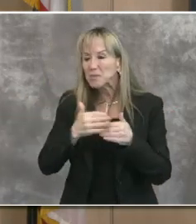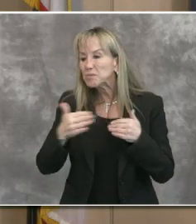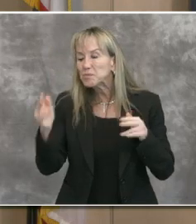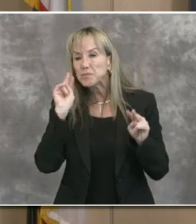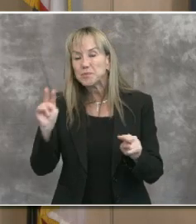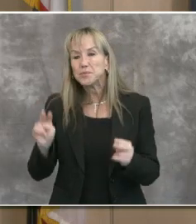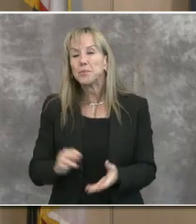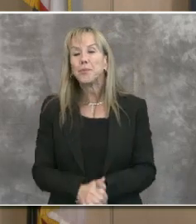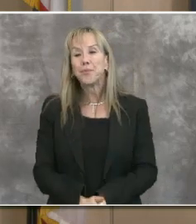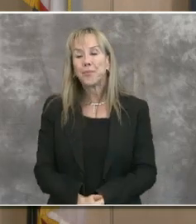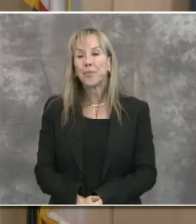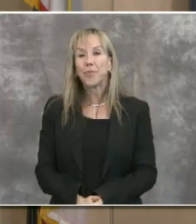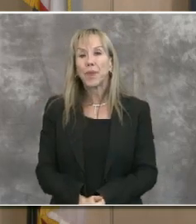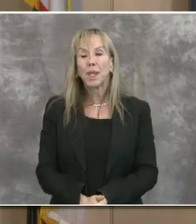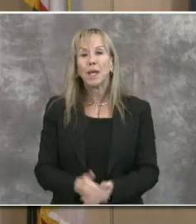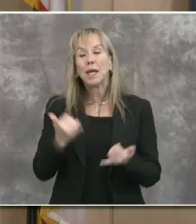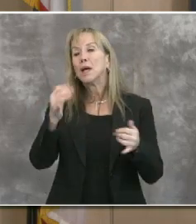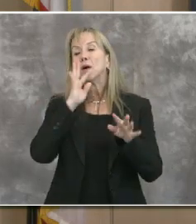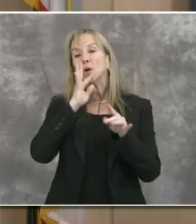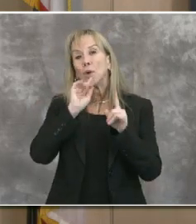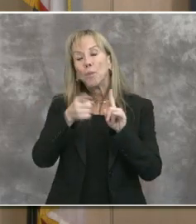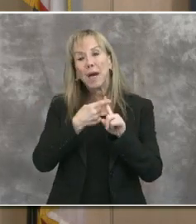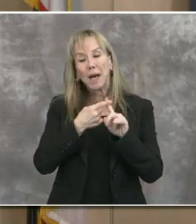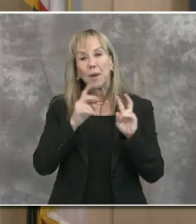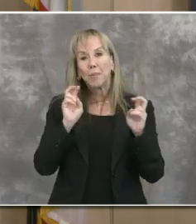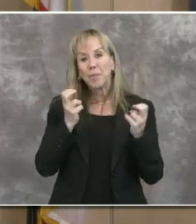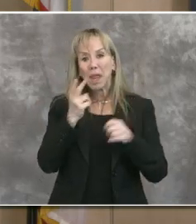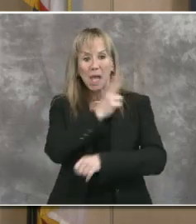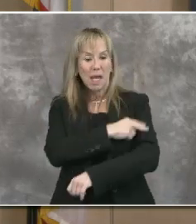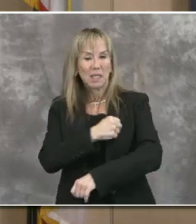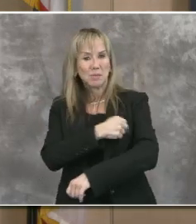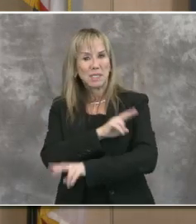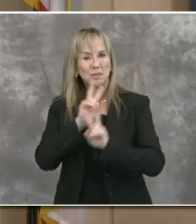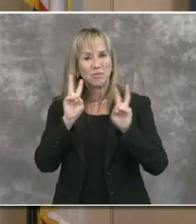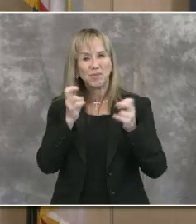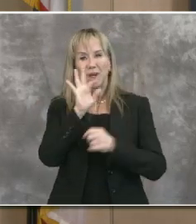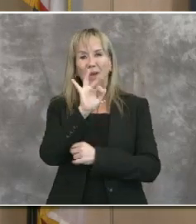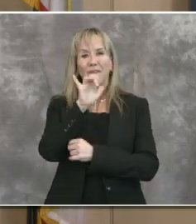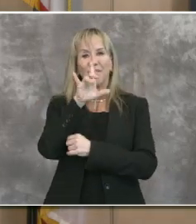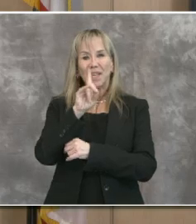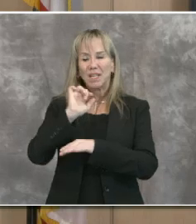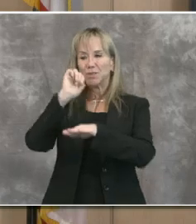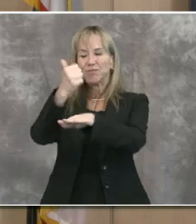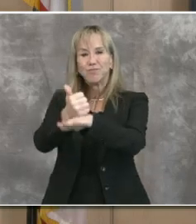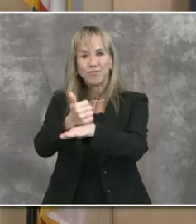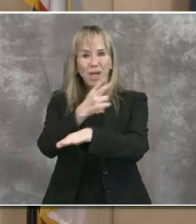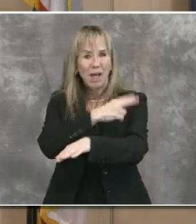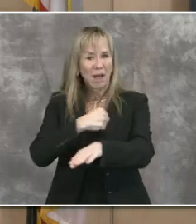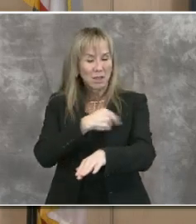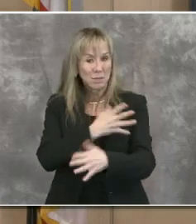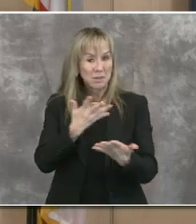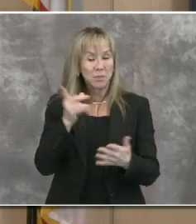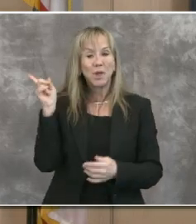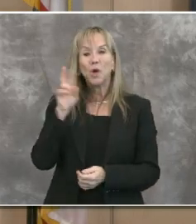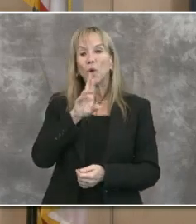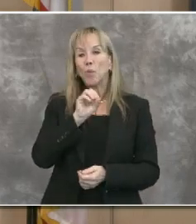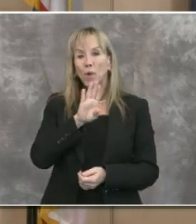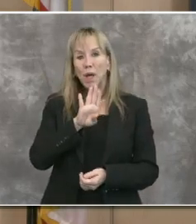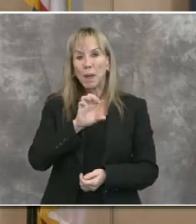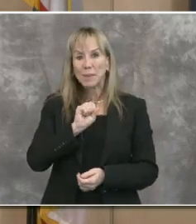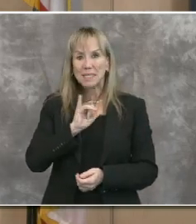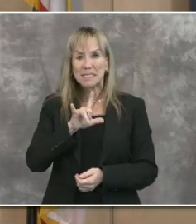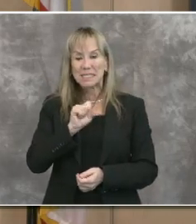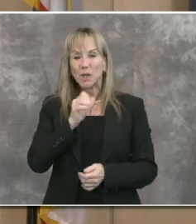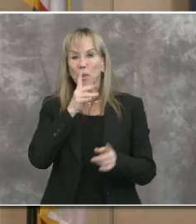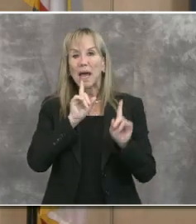This next question deals with the field hospital, and we'll ask Rob Sills to respond to that question. Okay. All